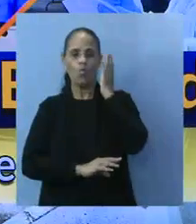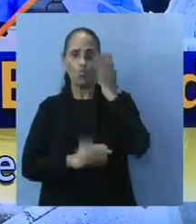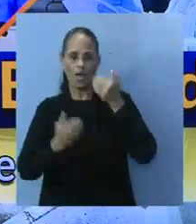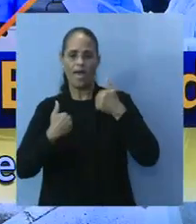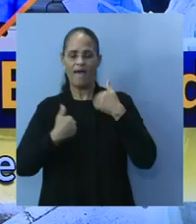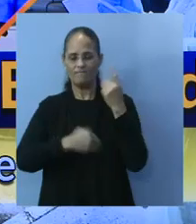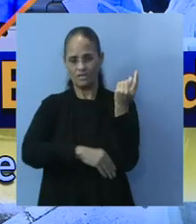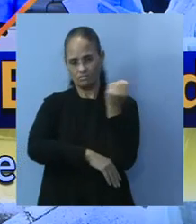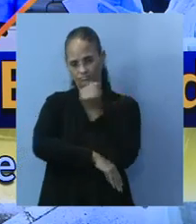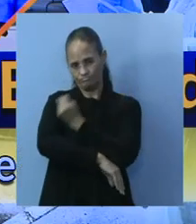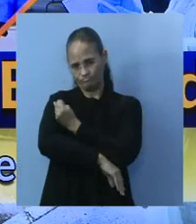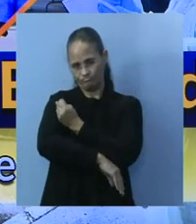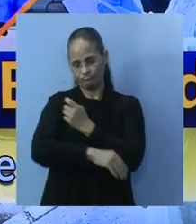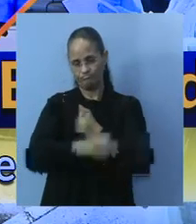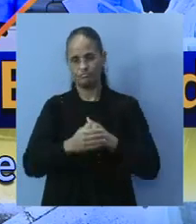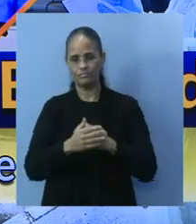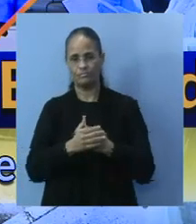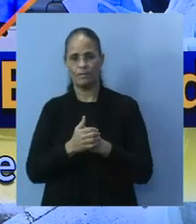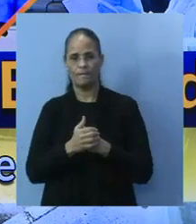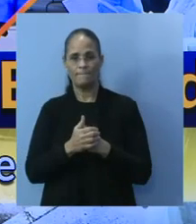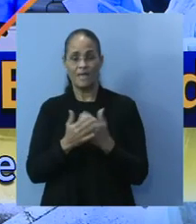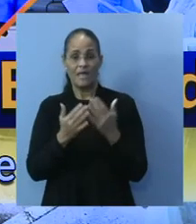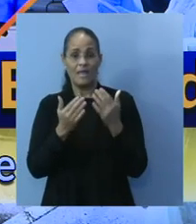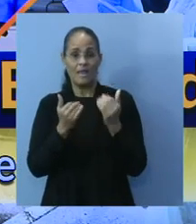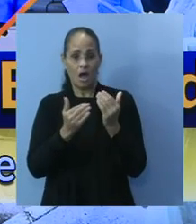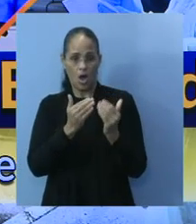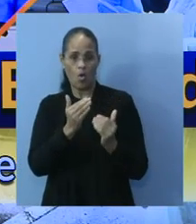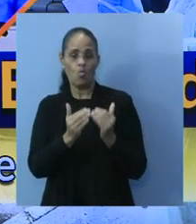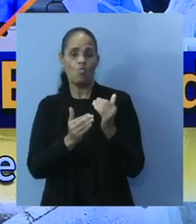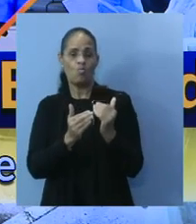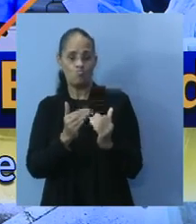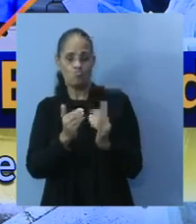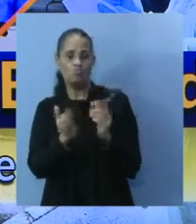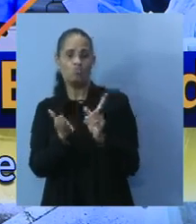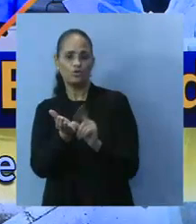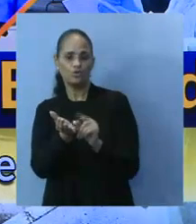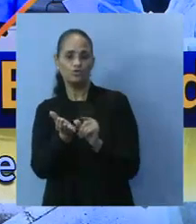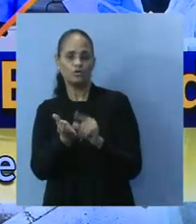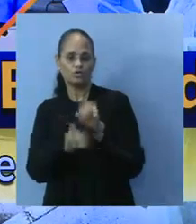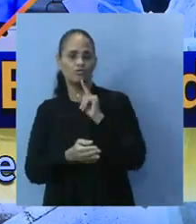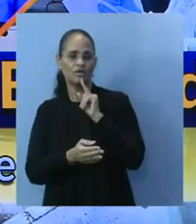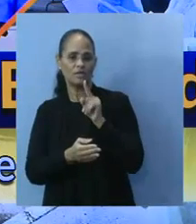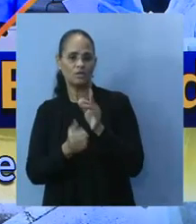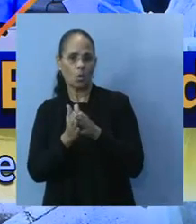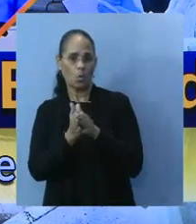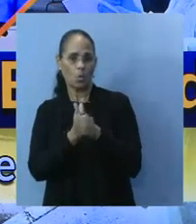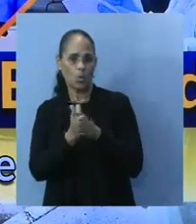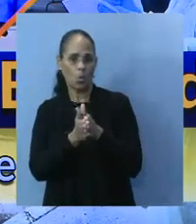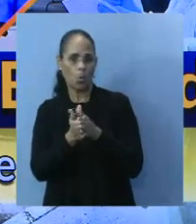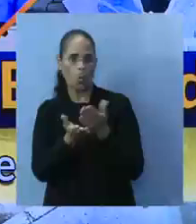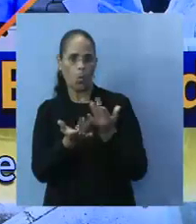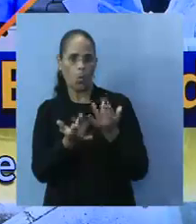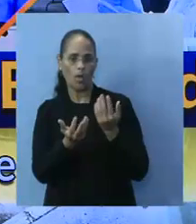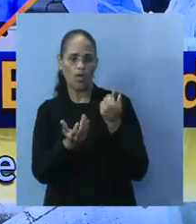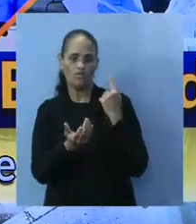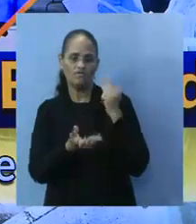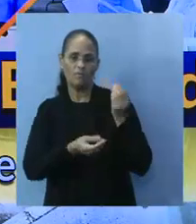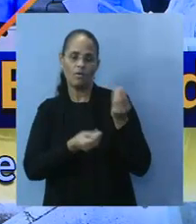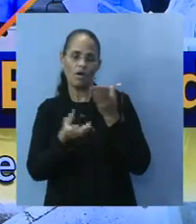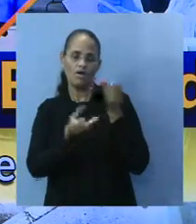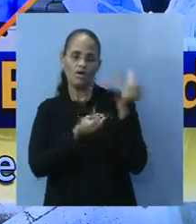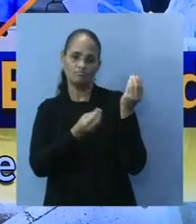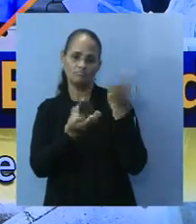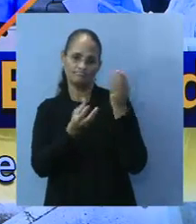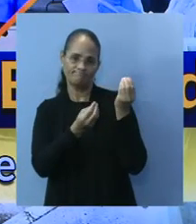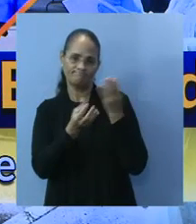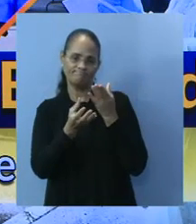vaccine. We'll now move on to the other piece of news, which I'm certain that people are eagerly awaiting, and that is to provide an update